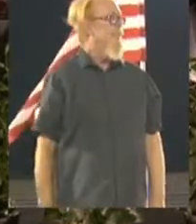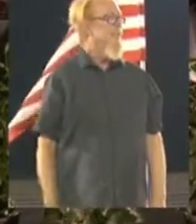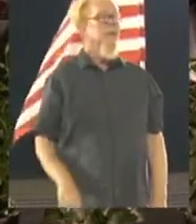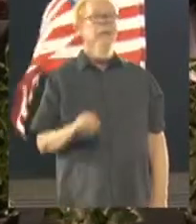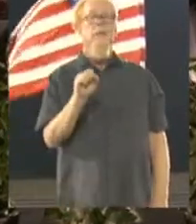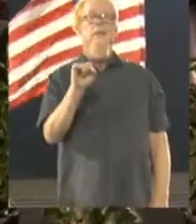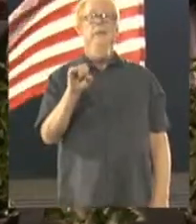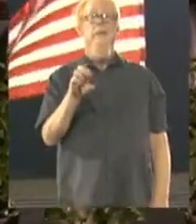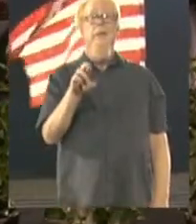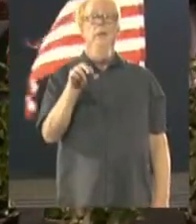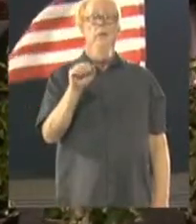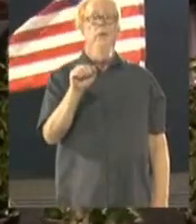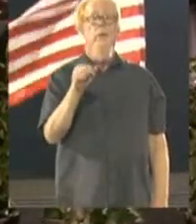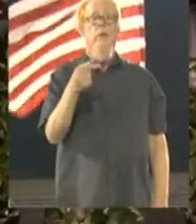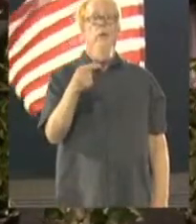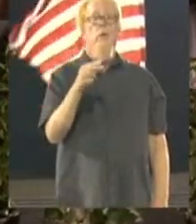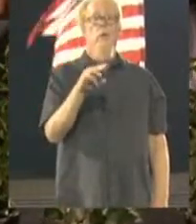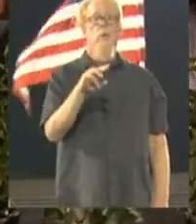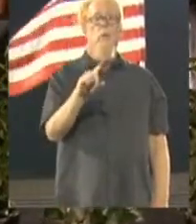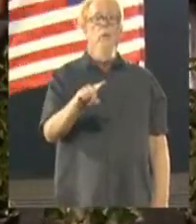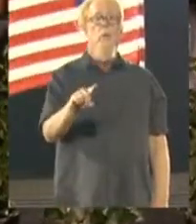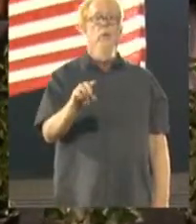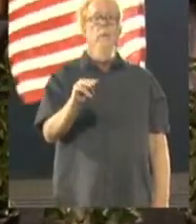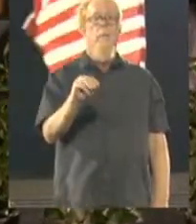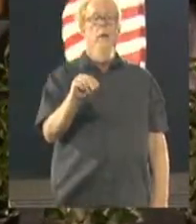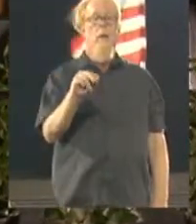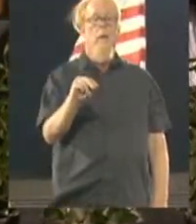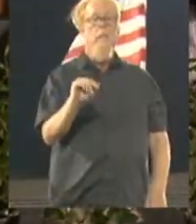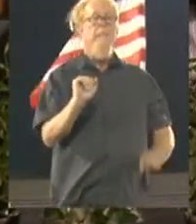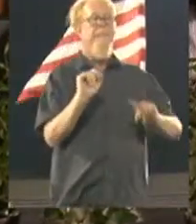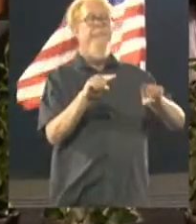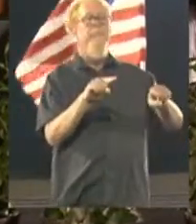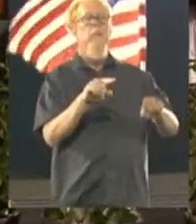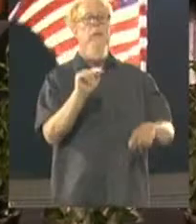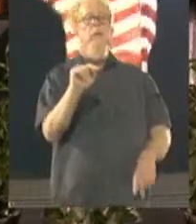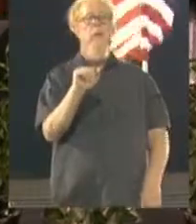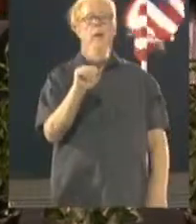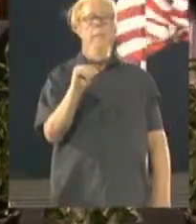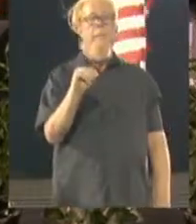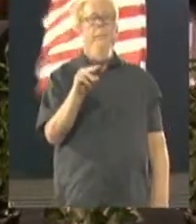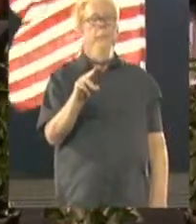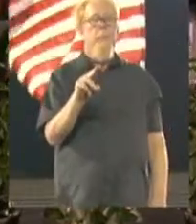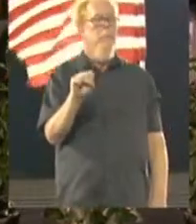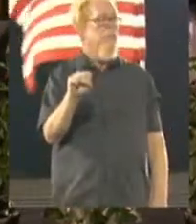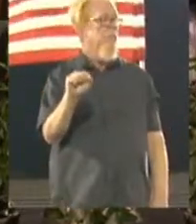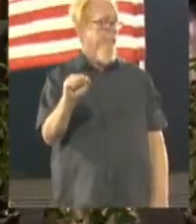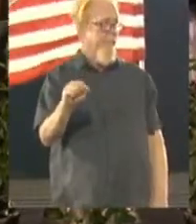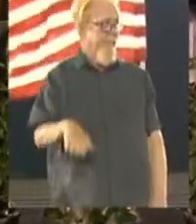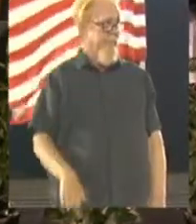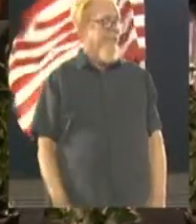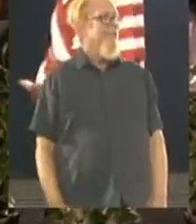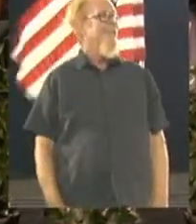Sierra Renee Guzman will be attending Texas A&M University, San Antonio.